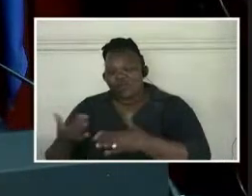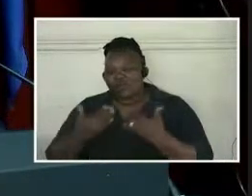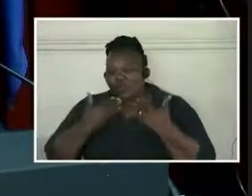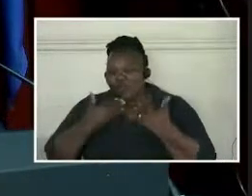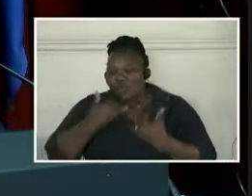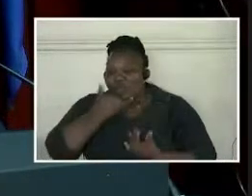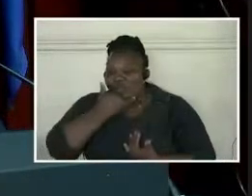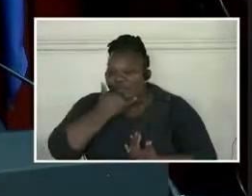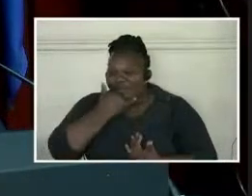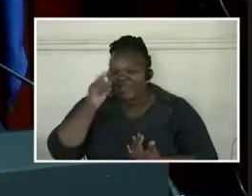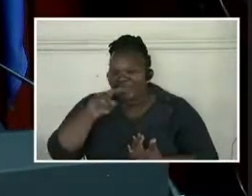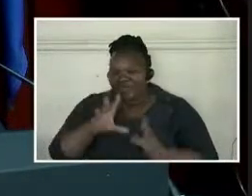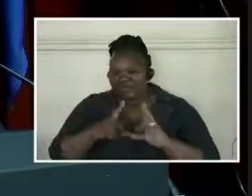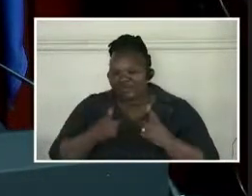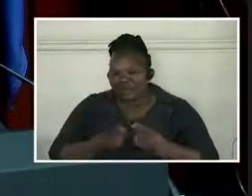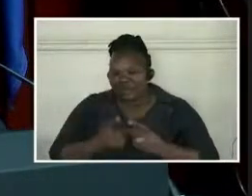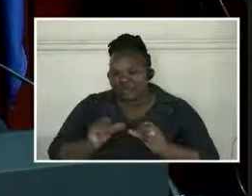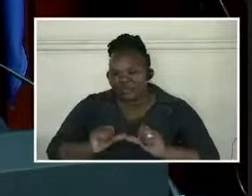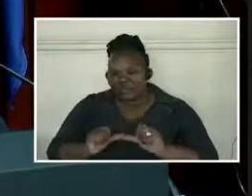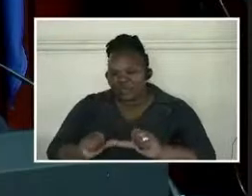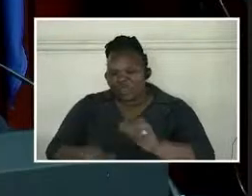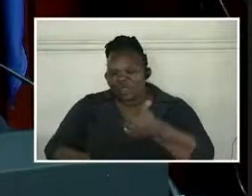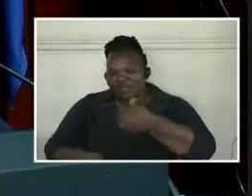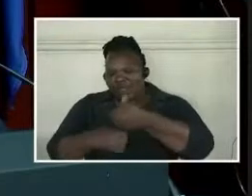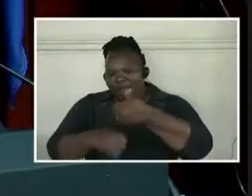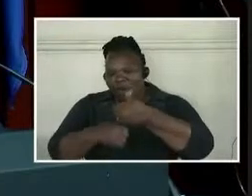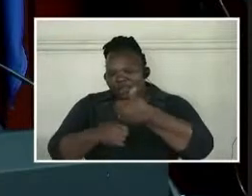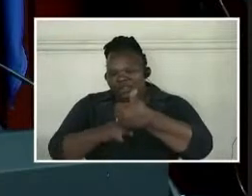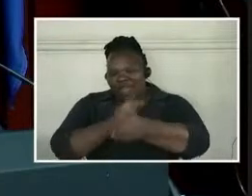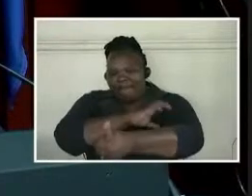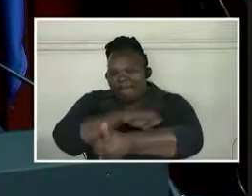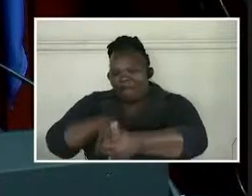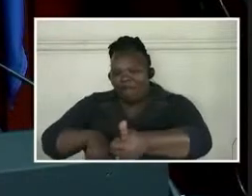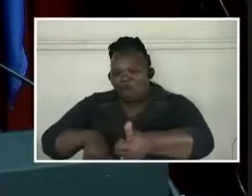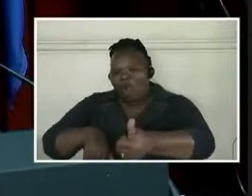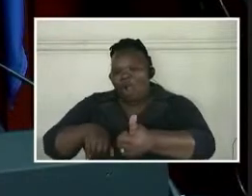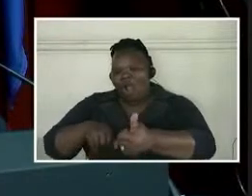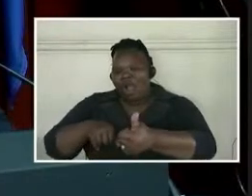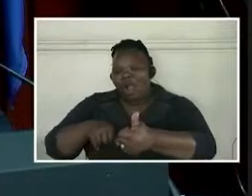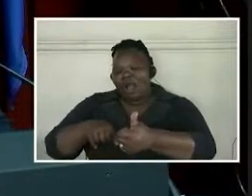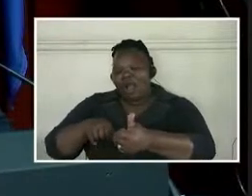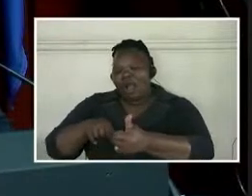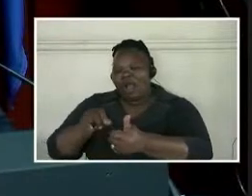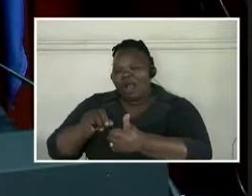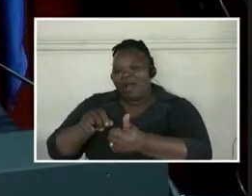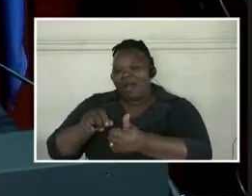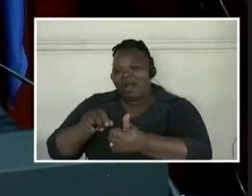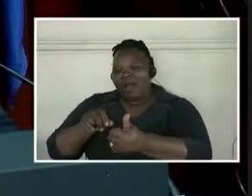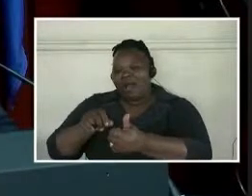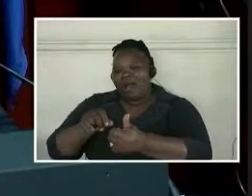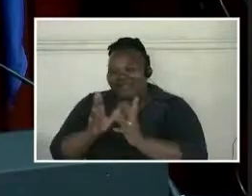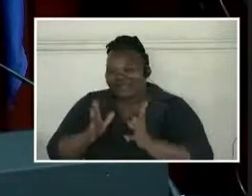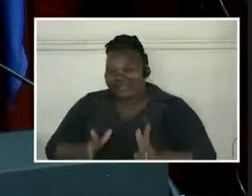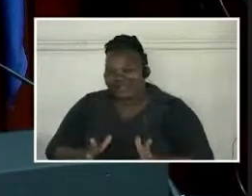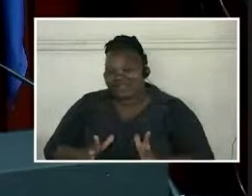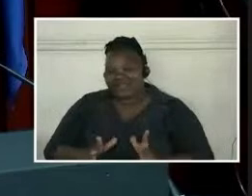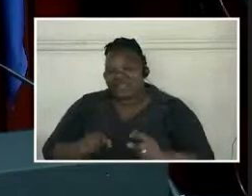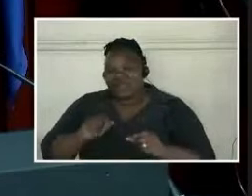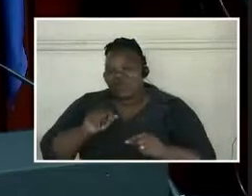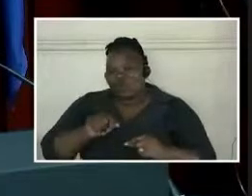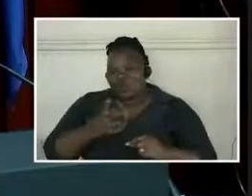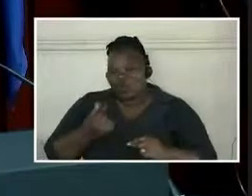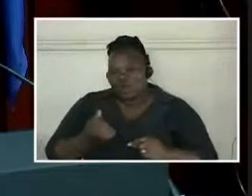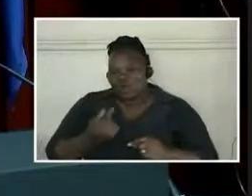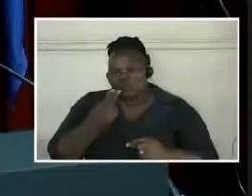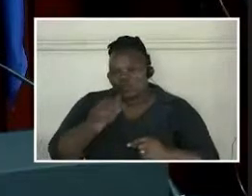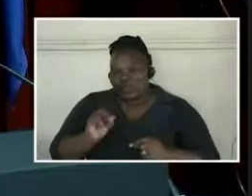the department will also continue to support and empower artists in the current financial year 2223